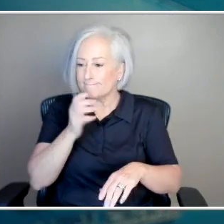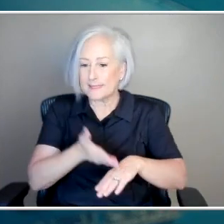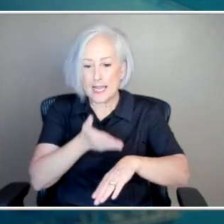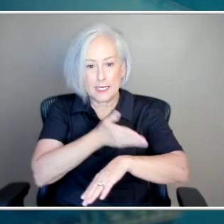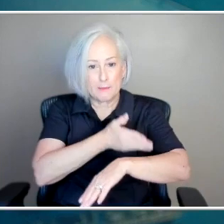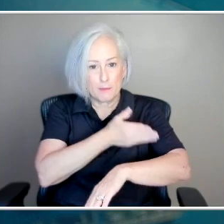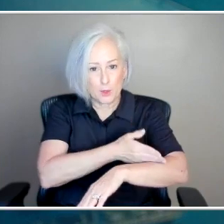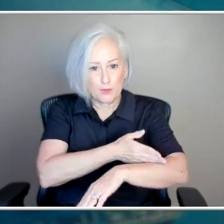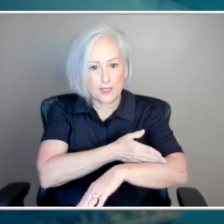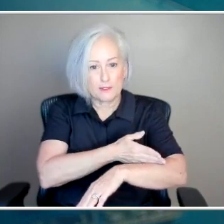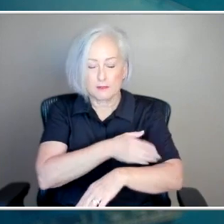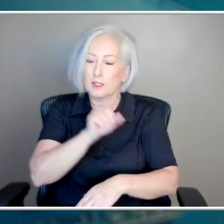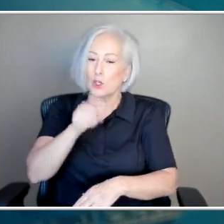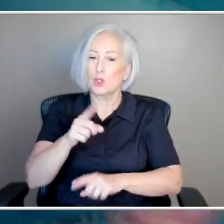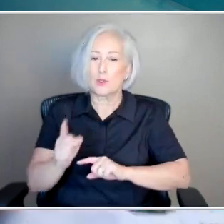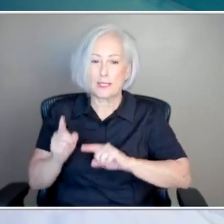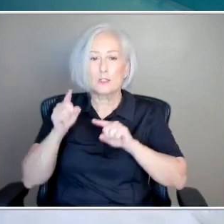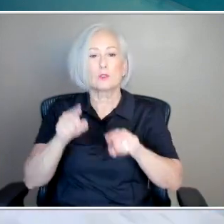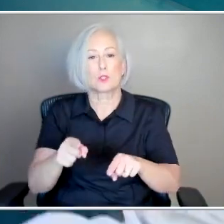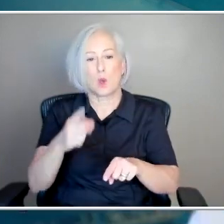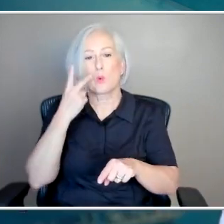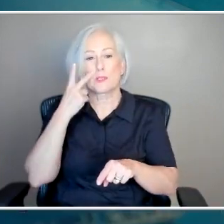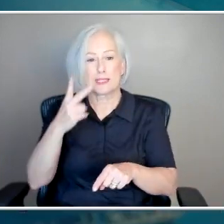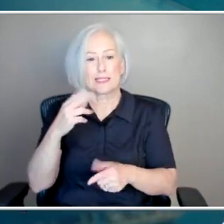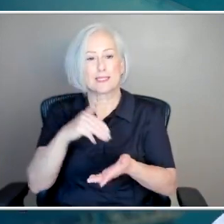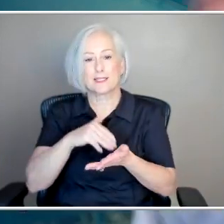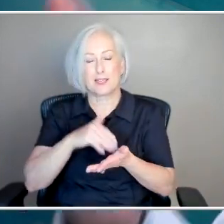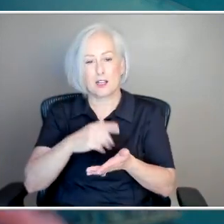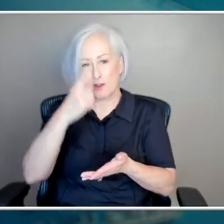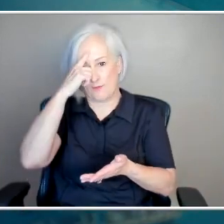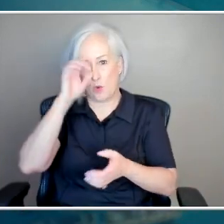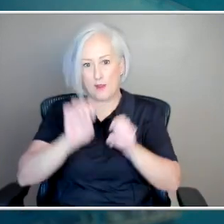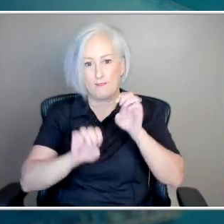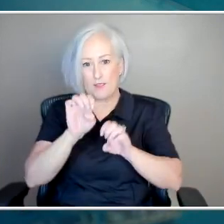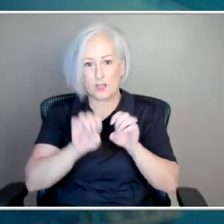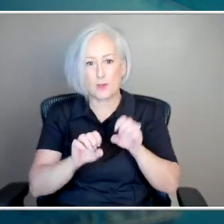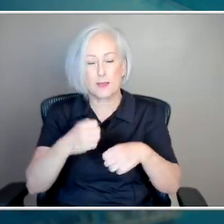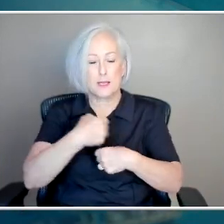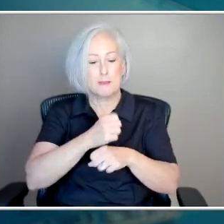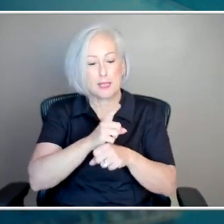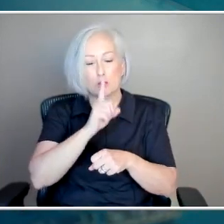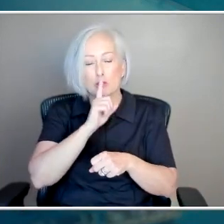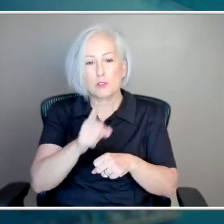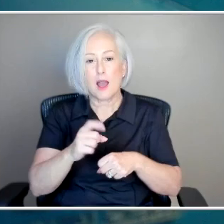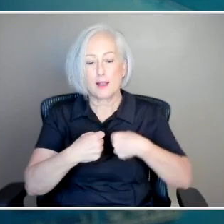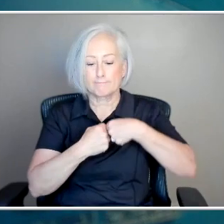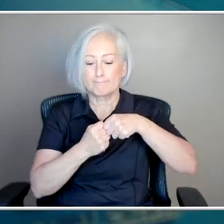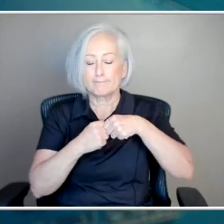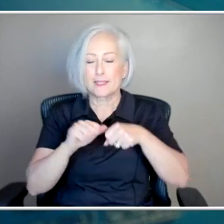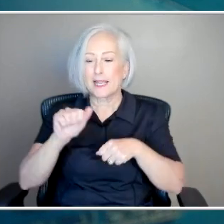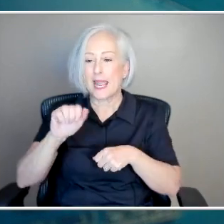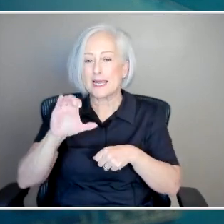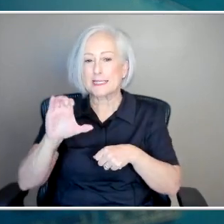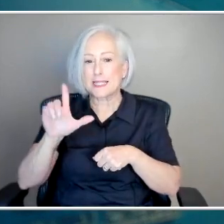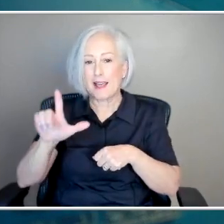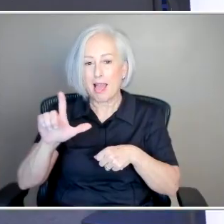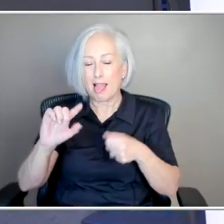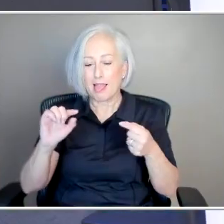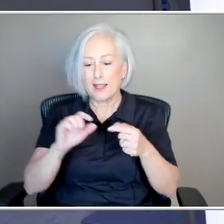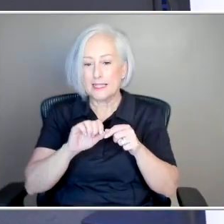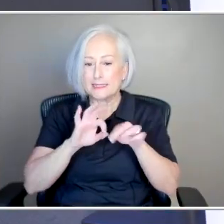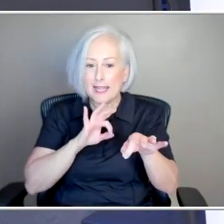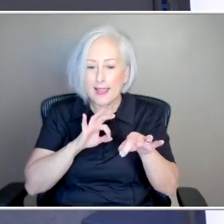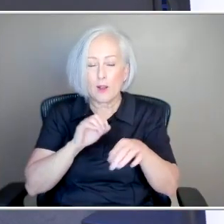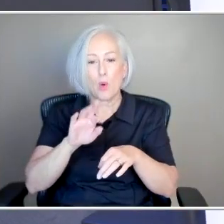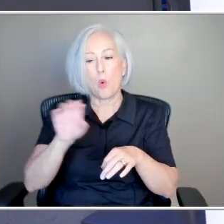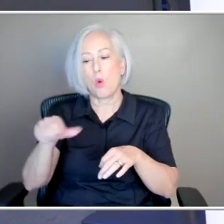time to seek, an evaluation and make sure that it isn't an ACL tear or there isn't a problem that can lead to more detrimental injuries. So. Docs, thanks